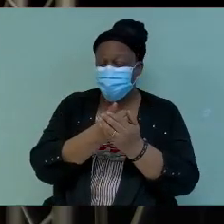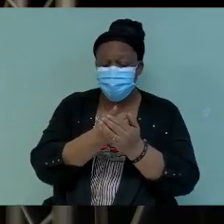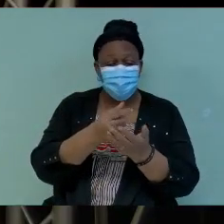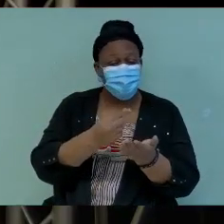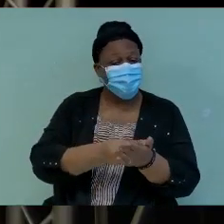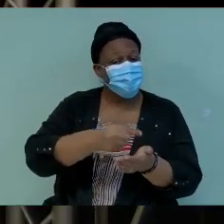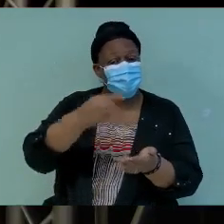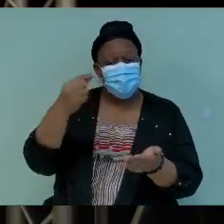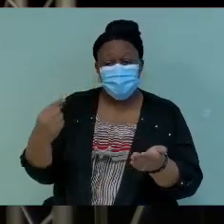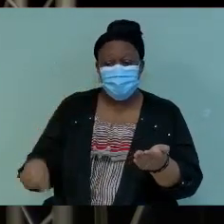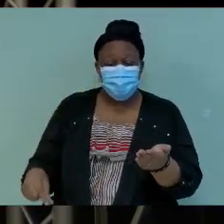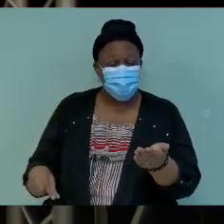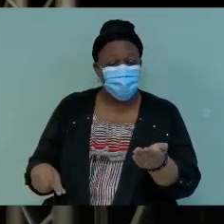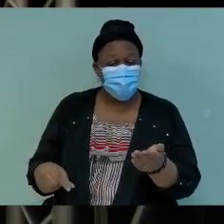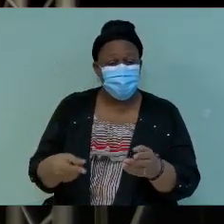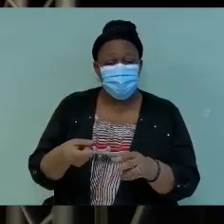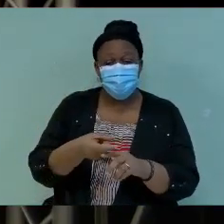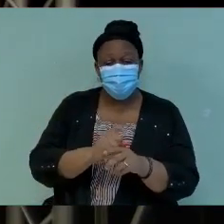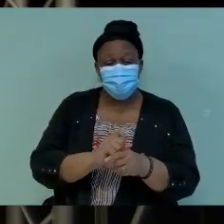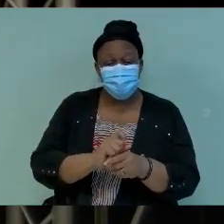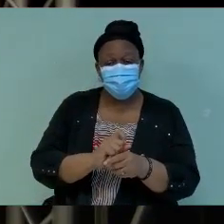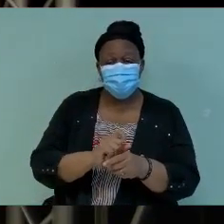all waste streams, from its collection,